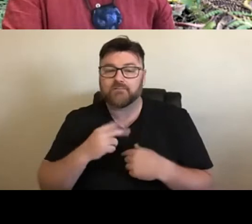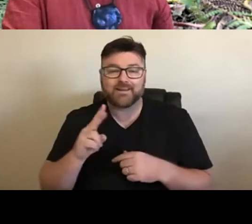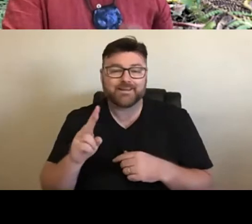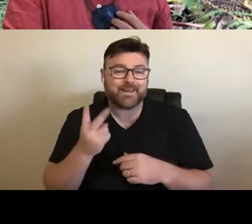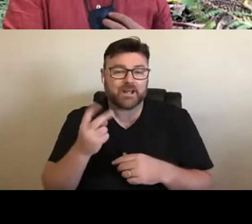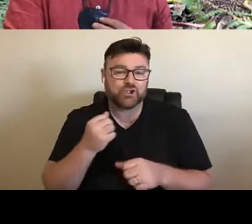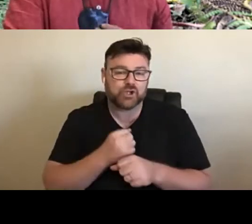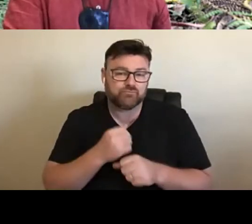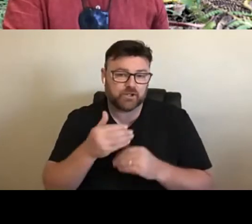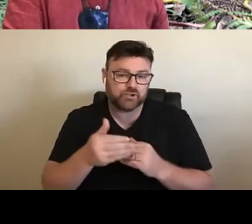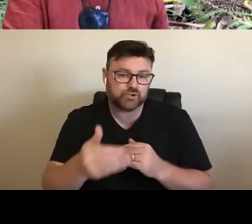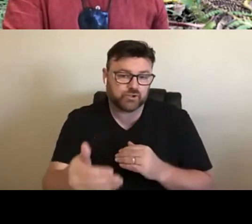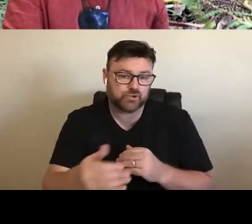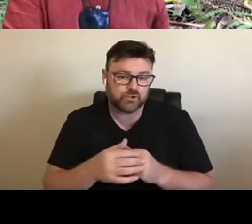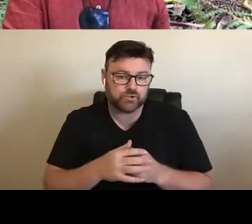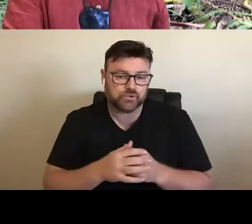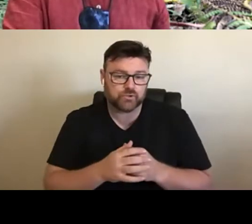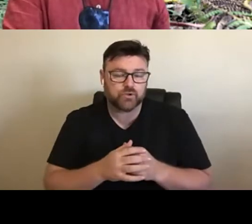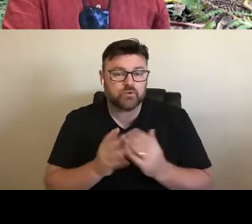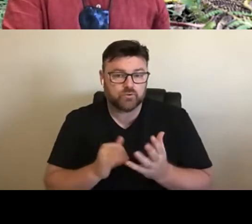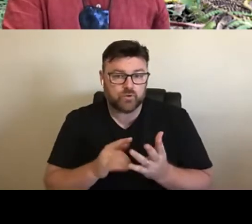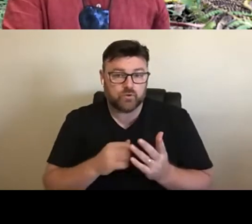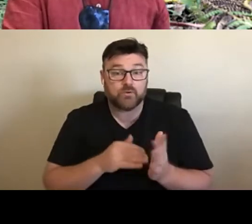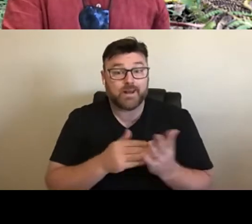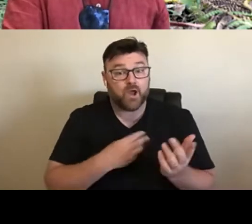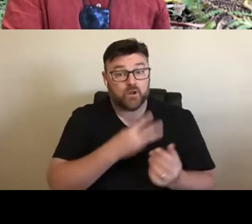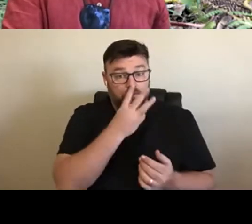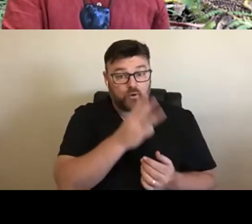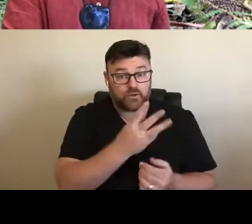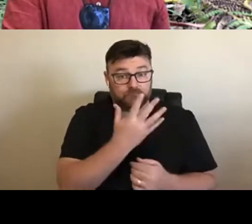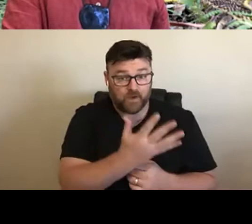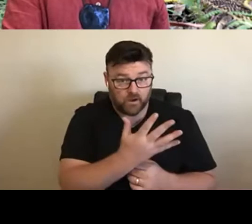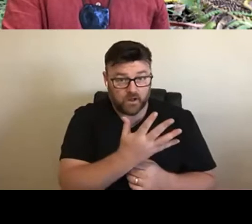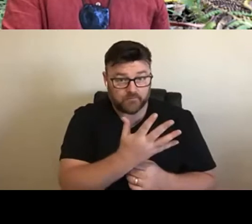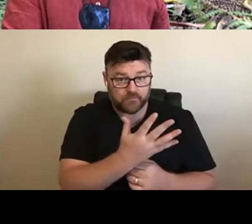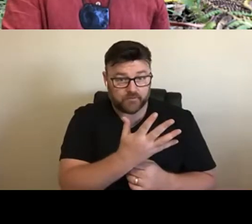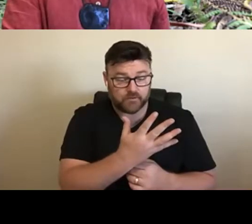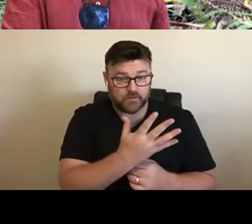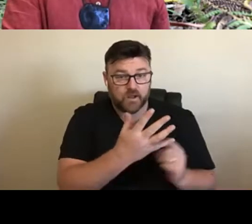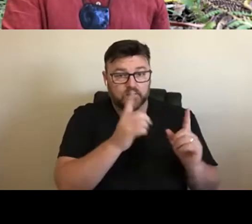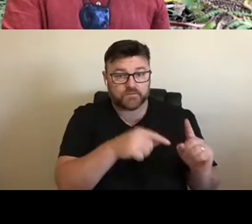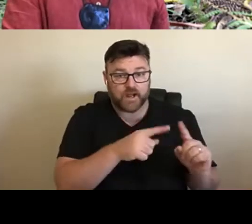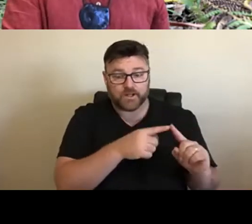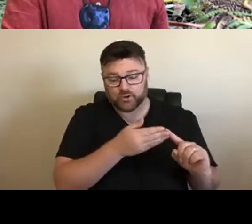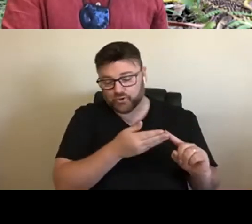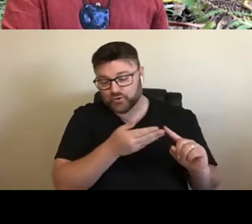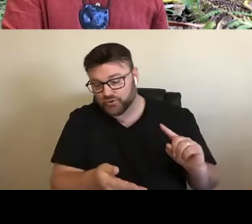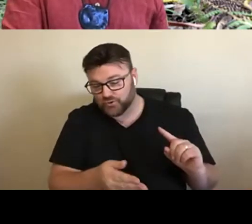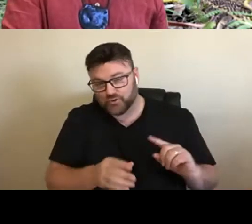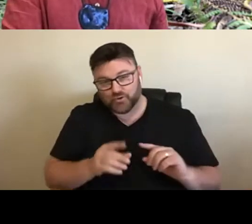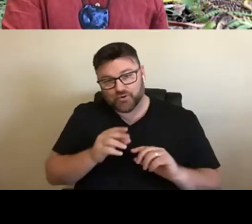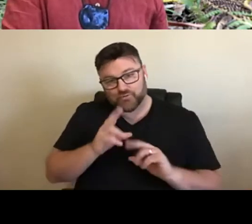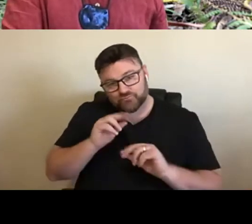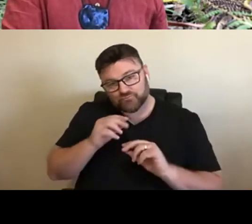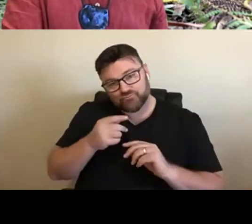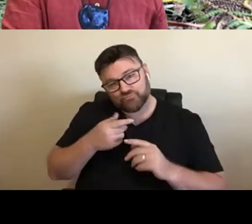So the 35-year-olds are now reading those books to their children. So I'm into a second generation of